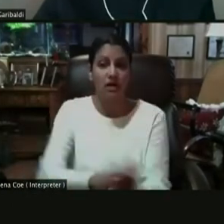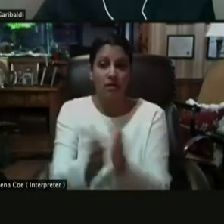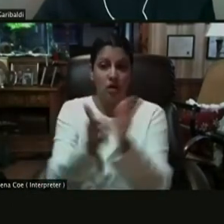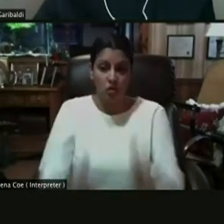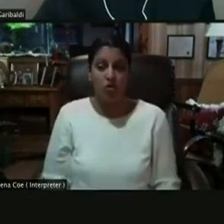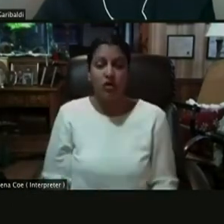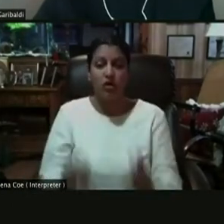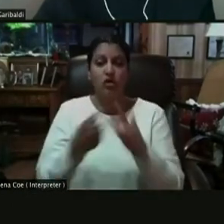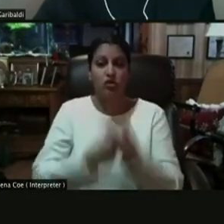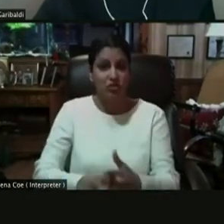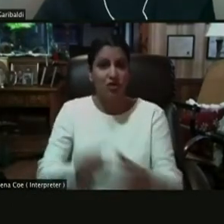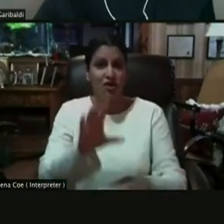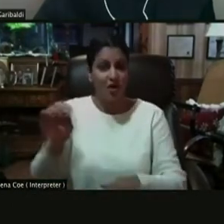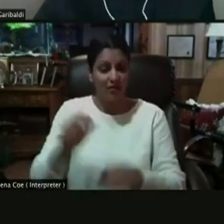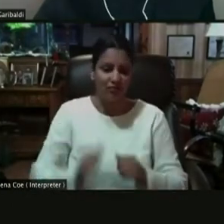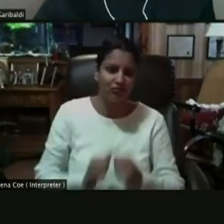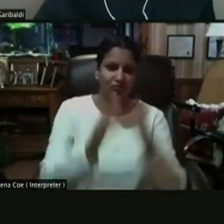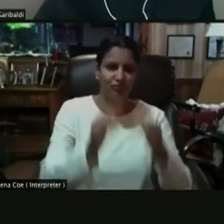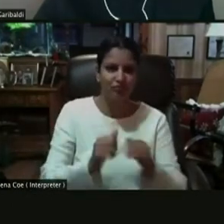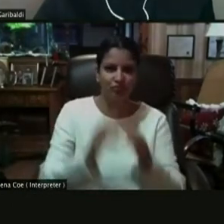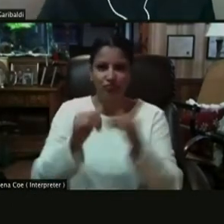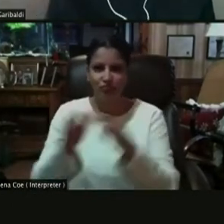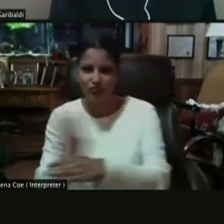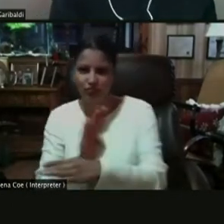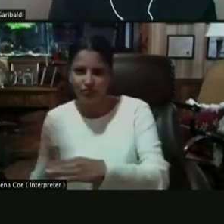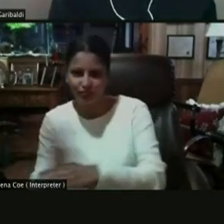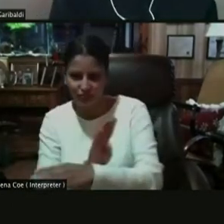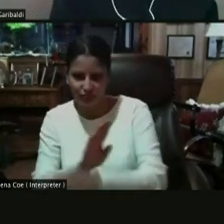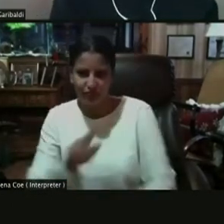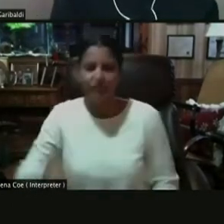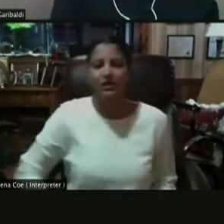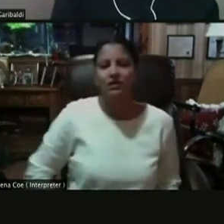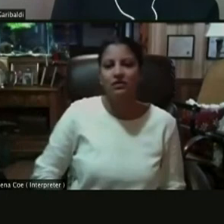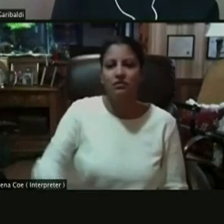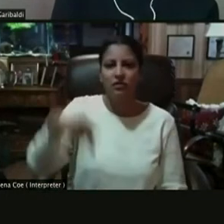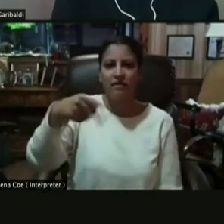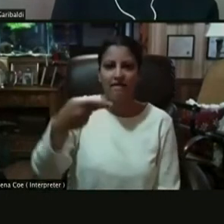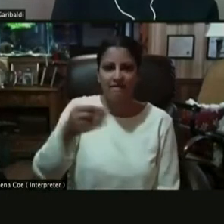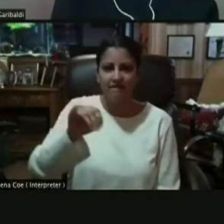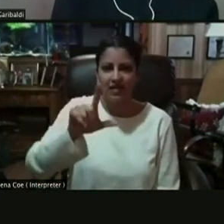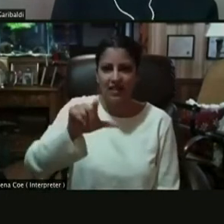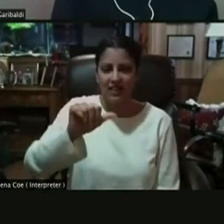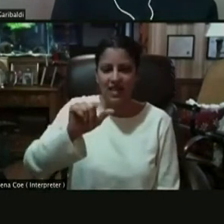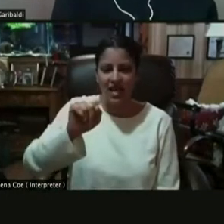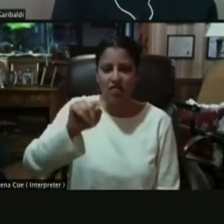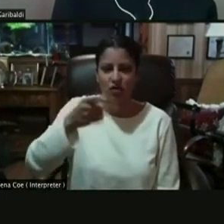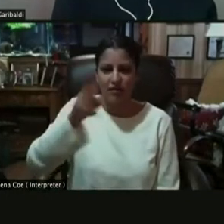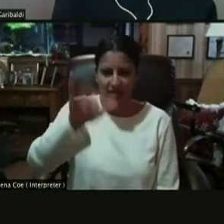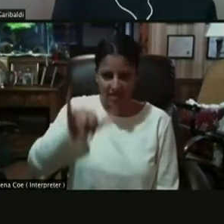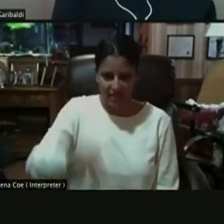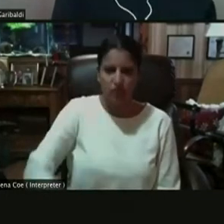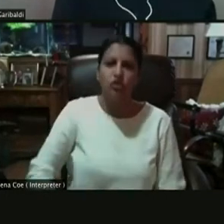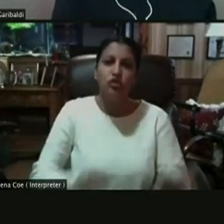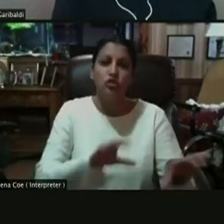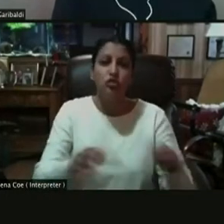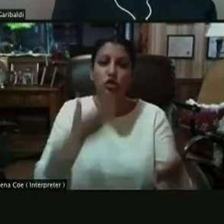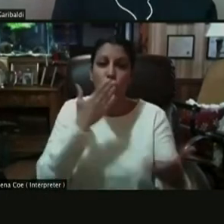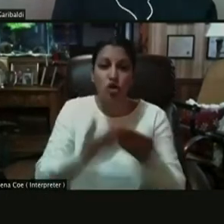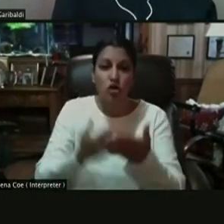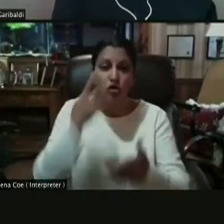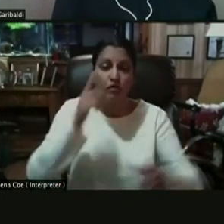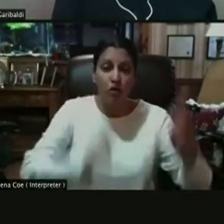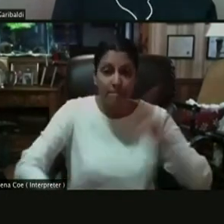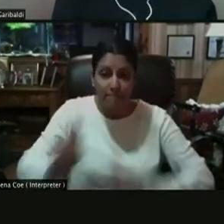be an entrepreneur, and be philanthropic, all to do good for people. So the social justice type